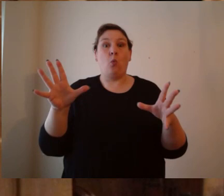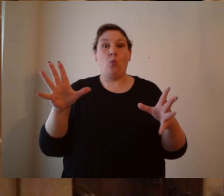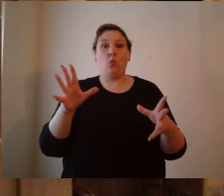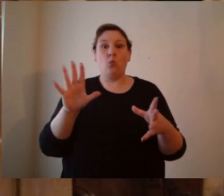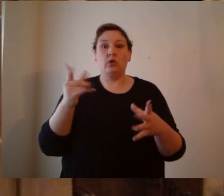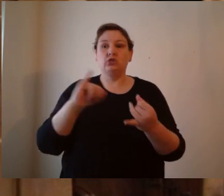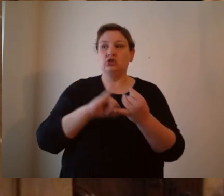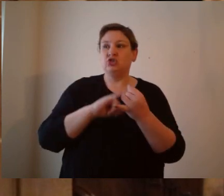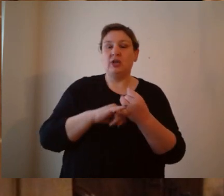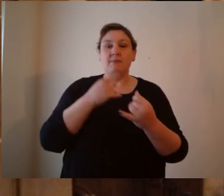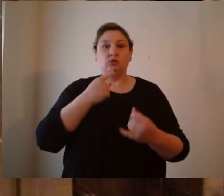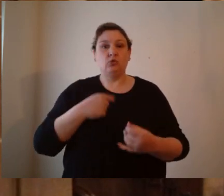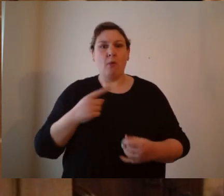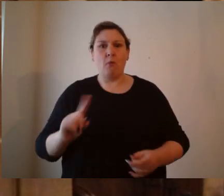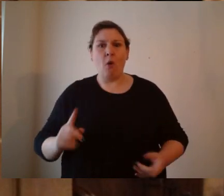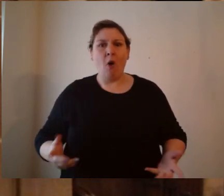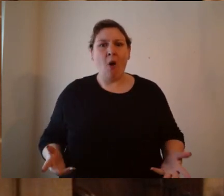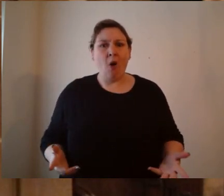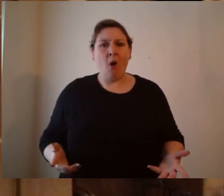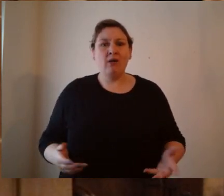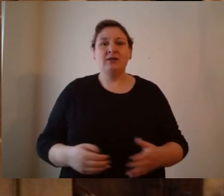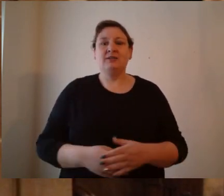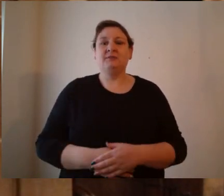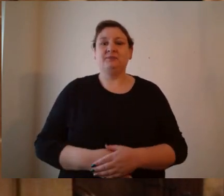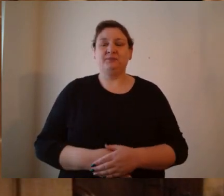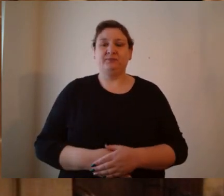amazed at what the shepherds told them.